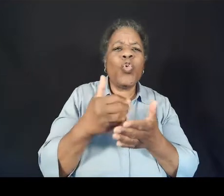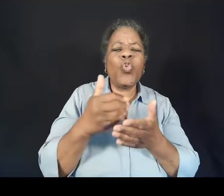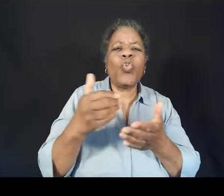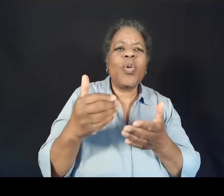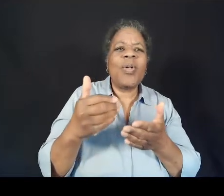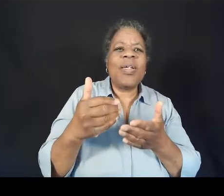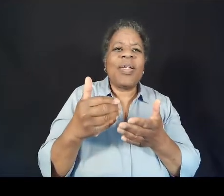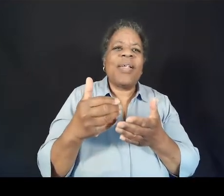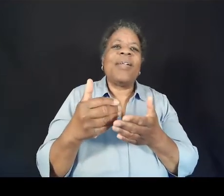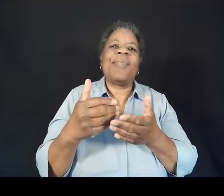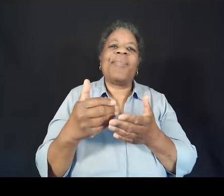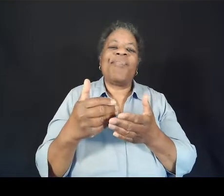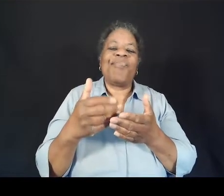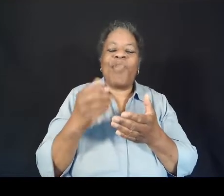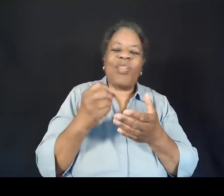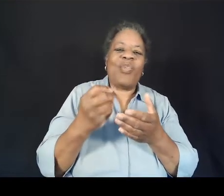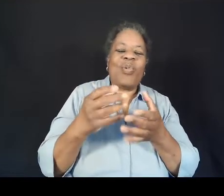to the link